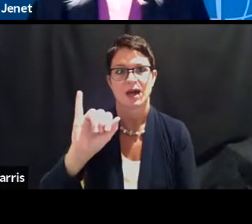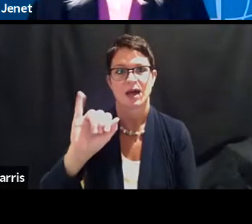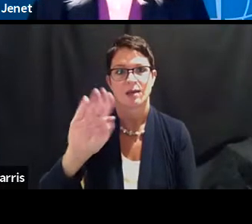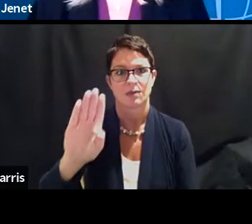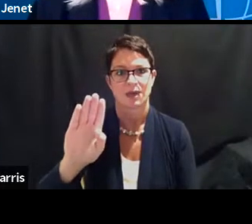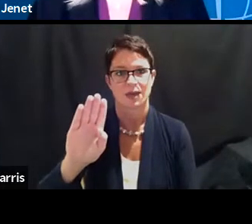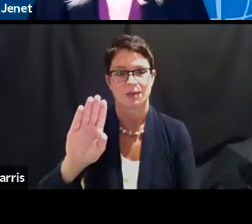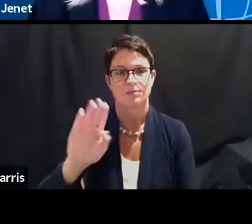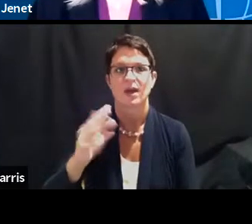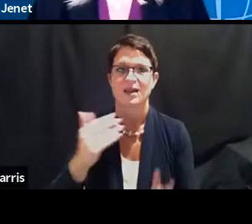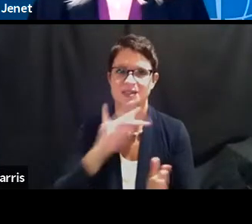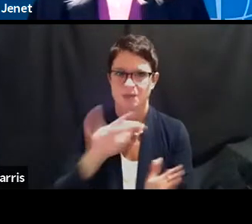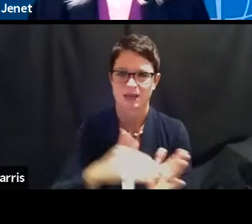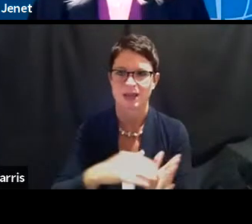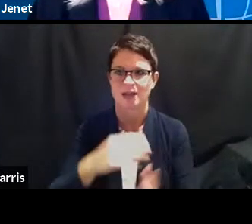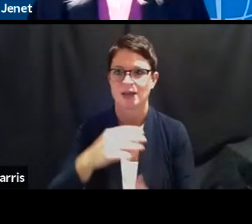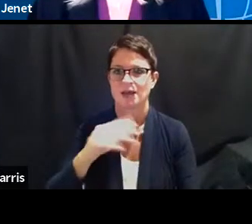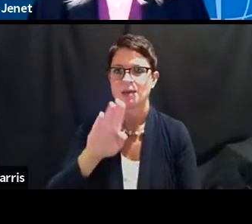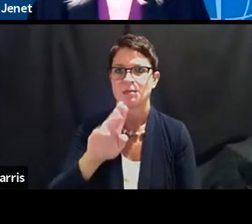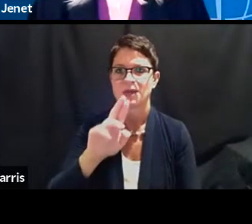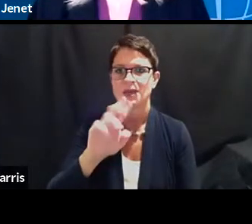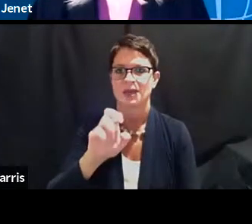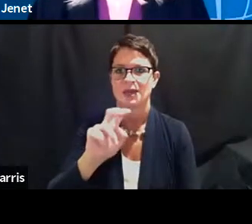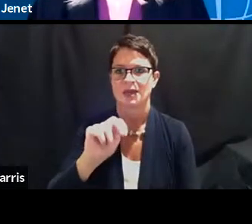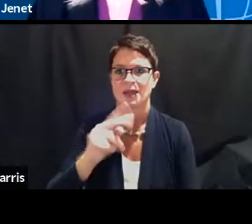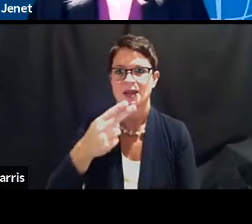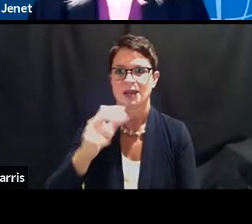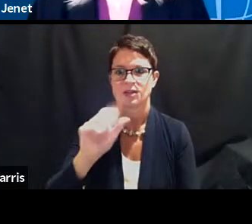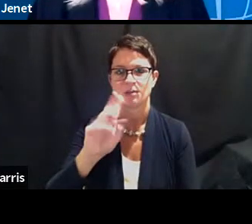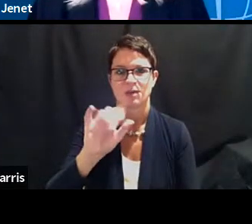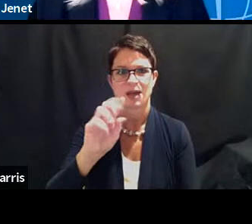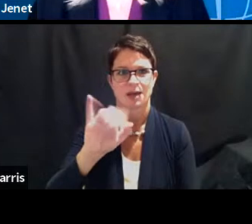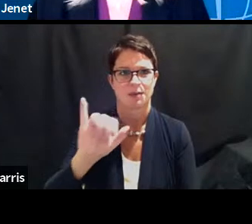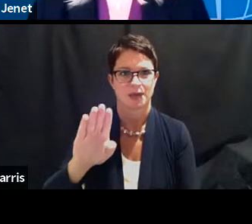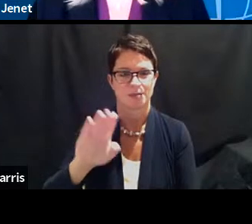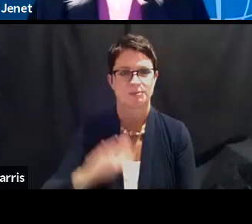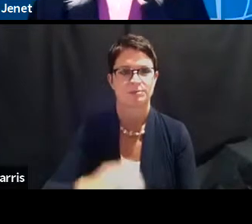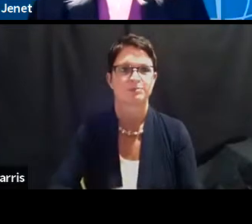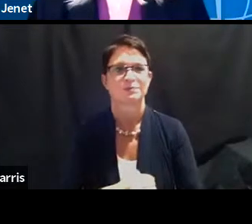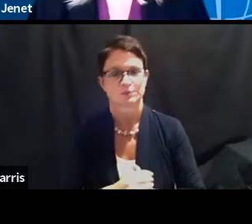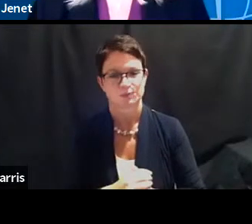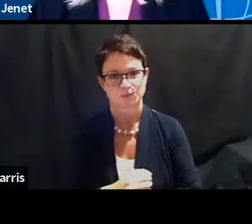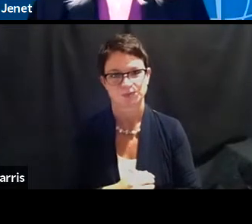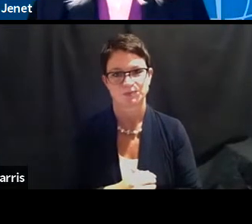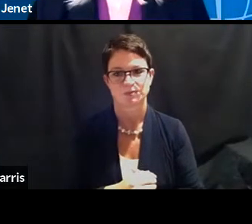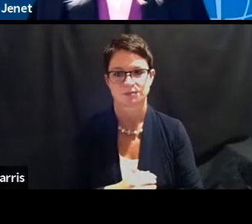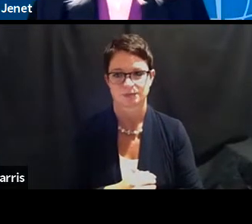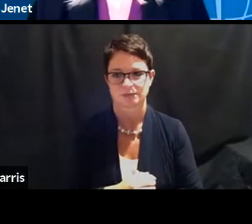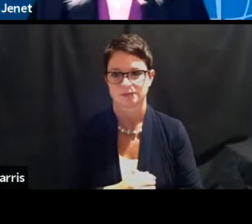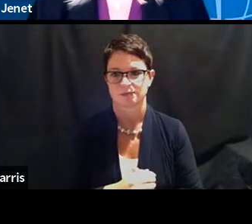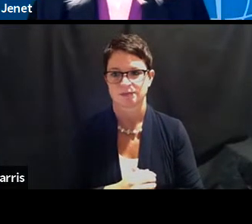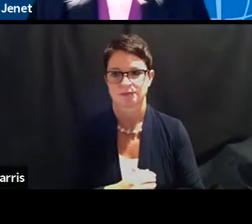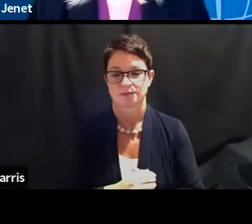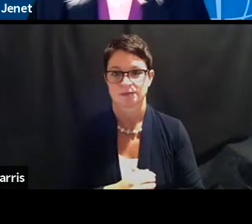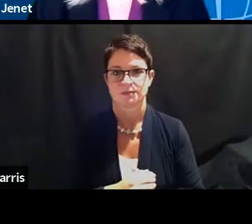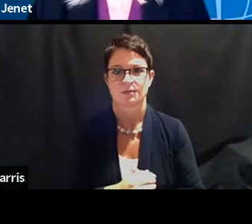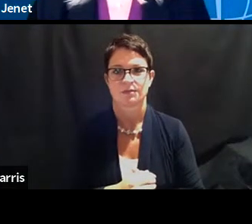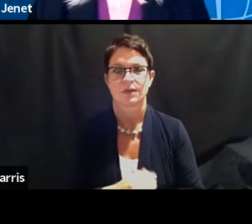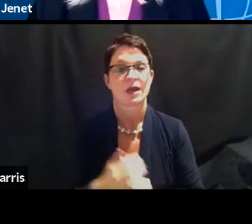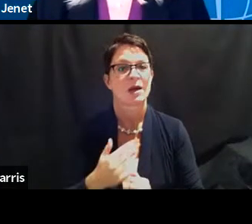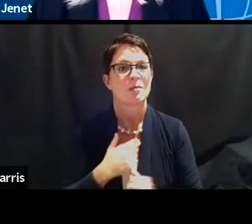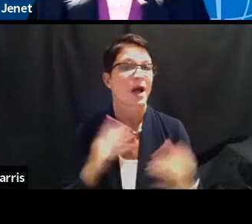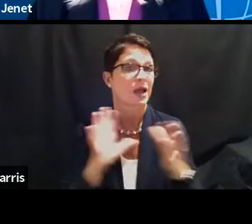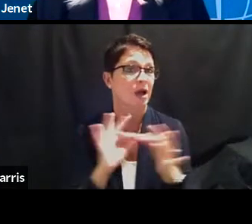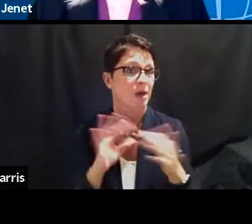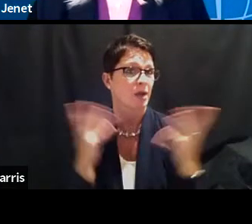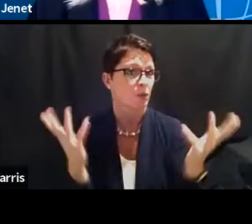B-E-N-H-A-B-I-B. I'll spell that again. Bravo, Echo, November, Hotel, Alpha, Bravo, India, Bravo. And my